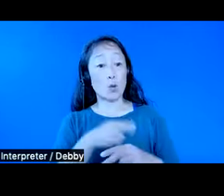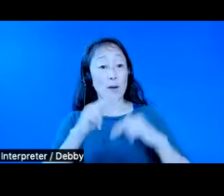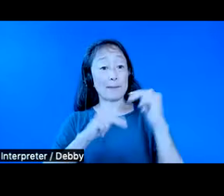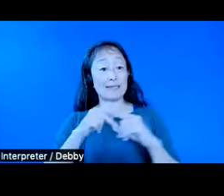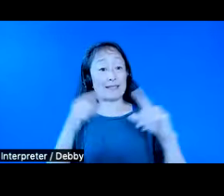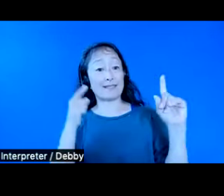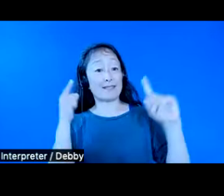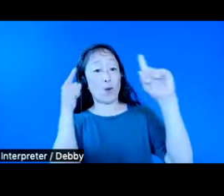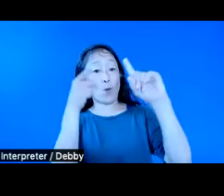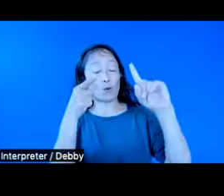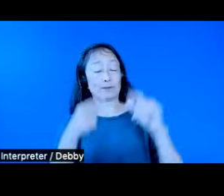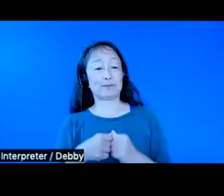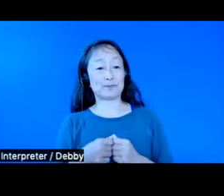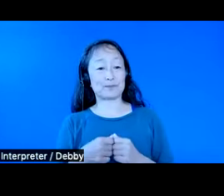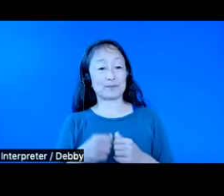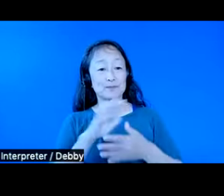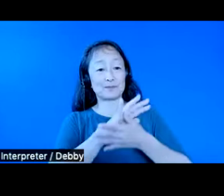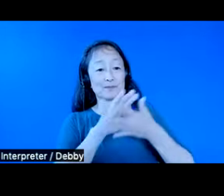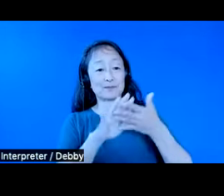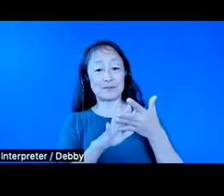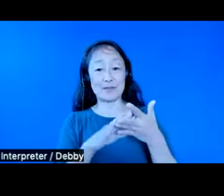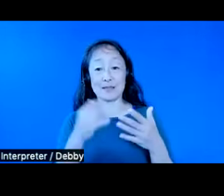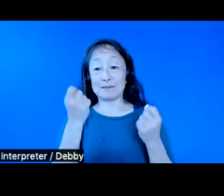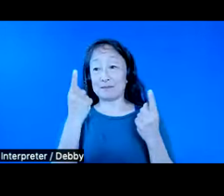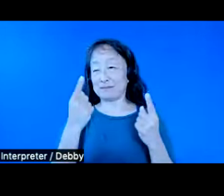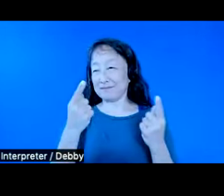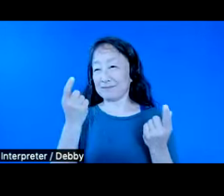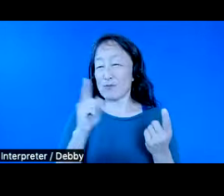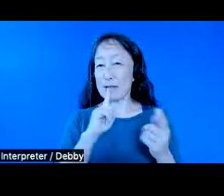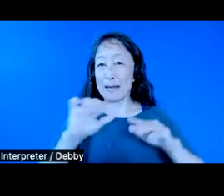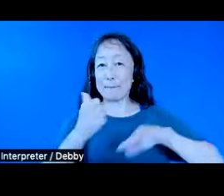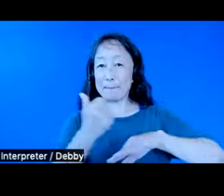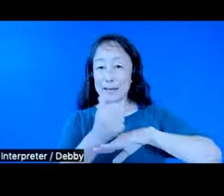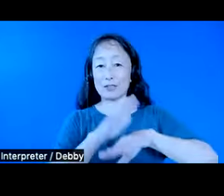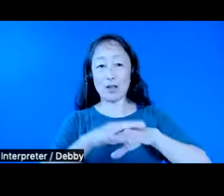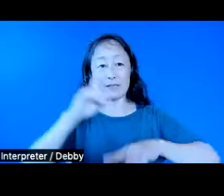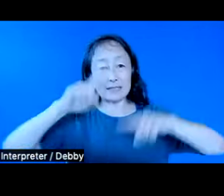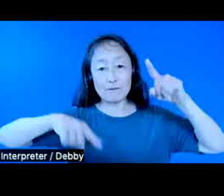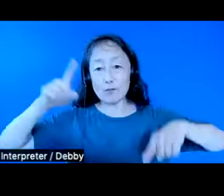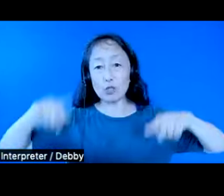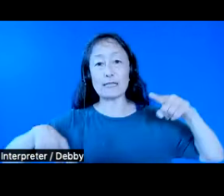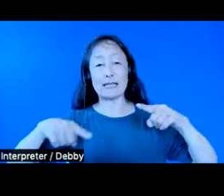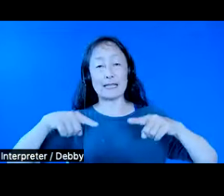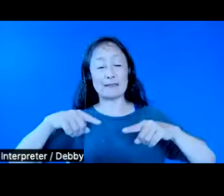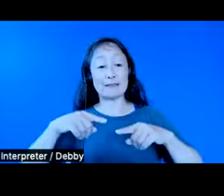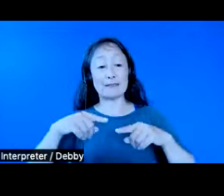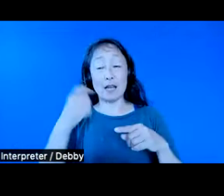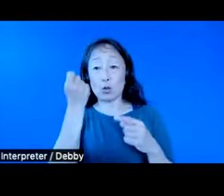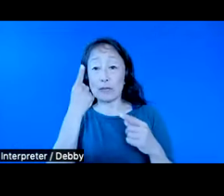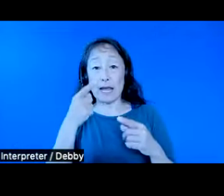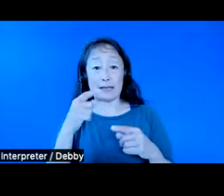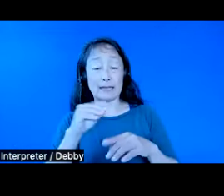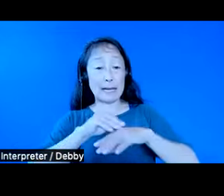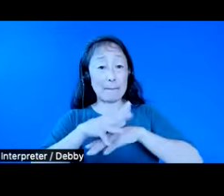and understand everything I laid out, that variety and diversity, and understanding the impact of sexual assault